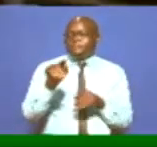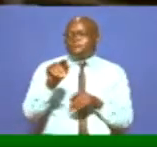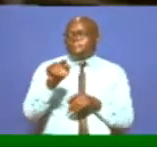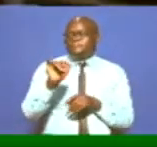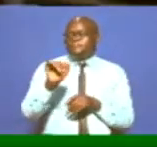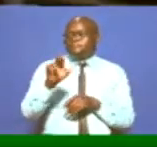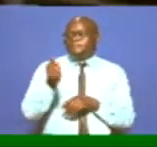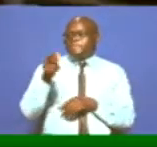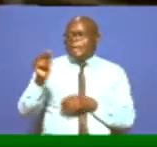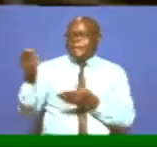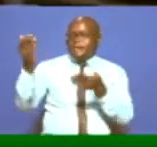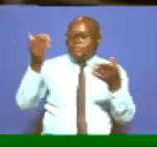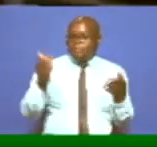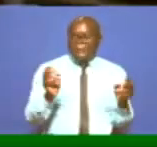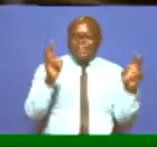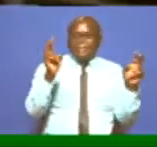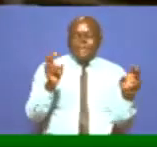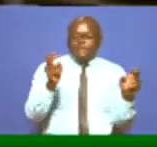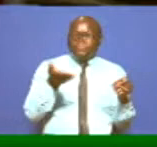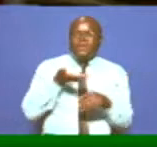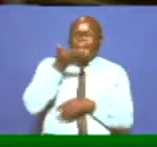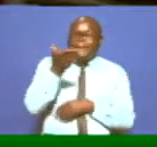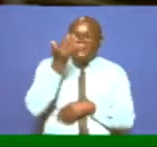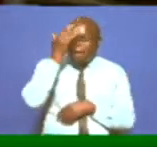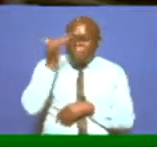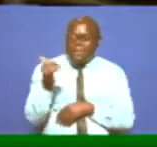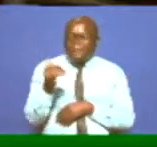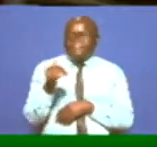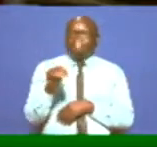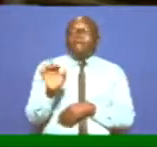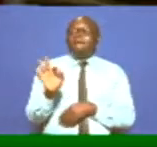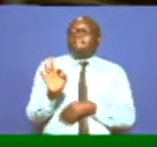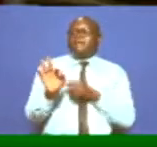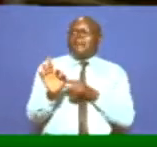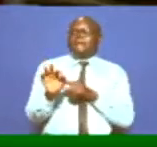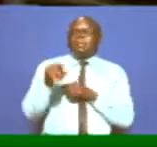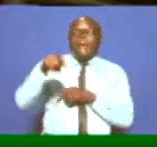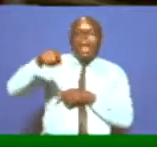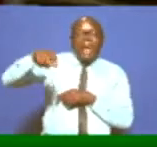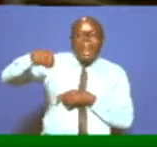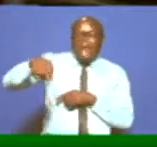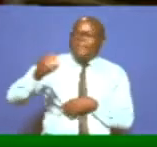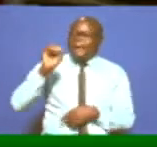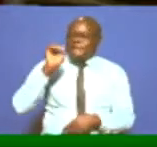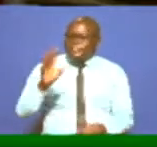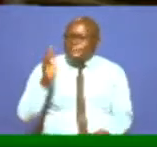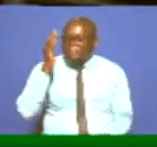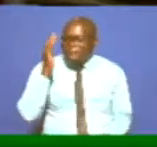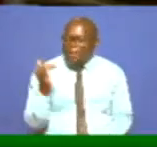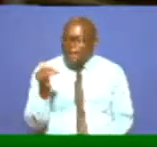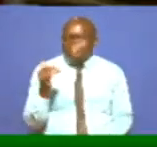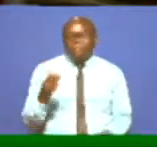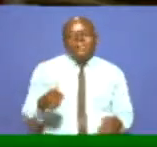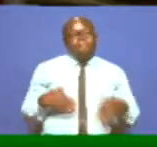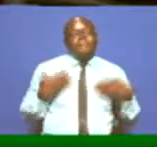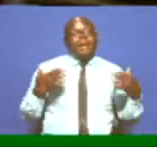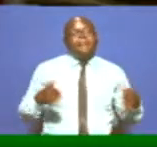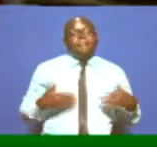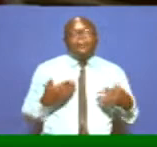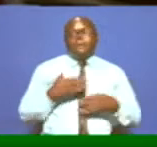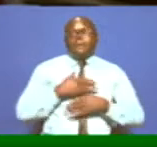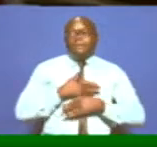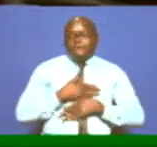hii nyumba kuhusu kwa nini bei ya fertilizer imebaki juu. Na nimefurahi mheshimiwa wangu